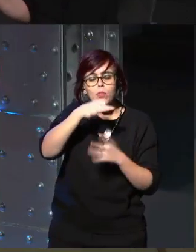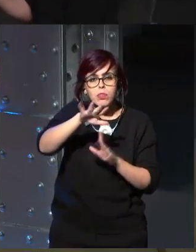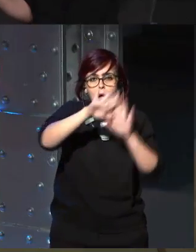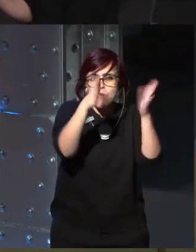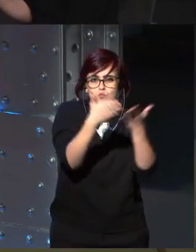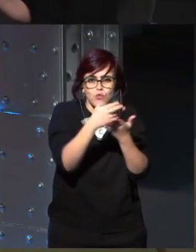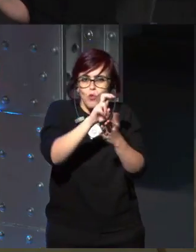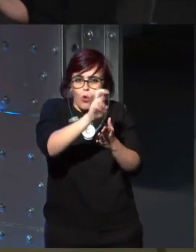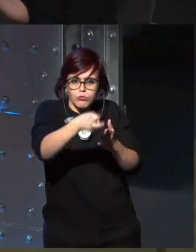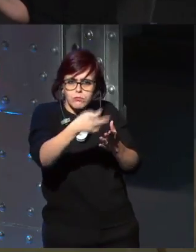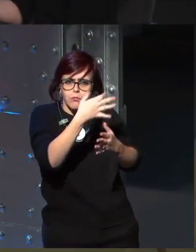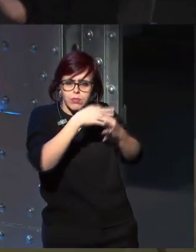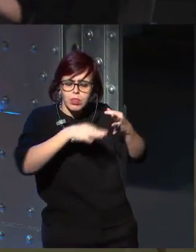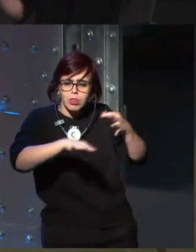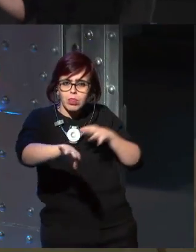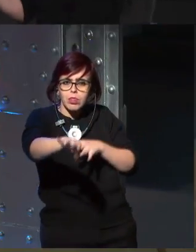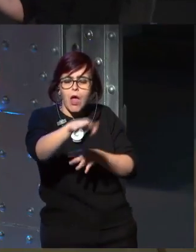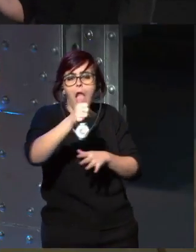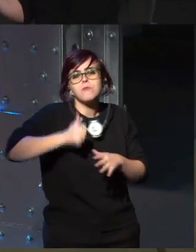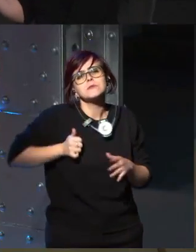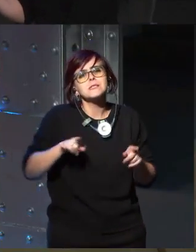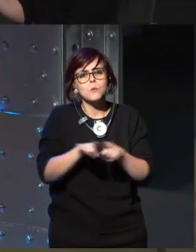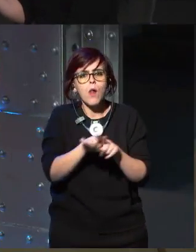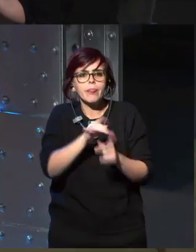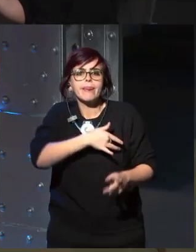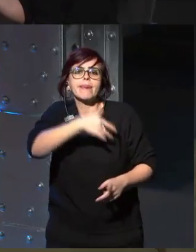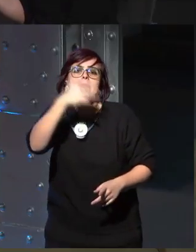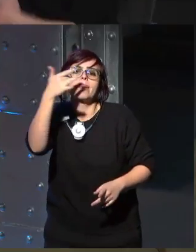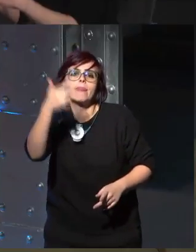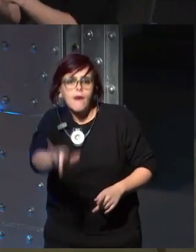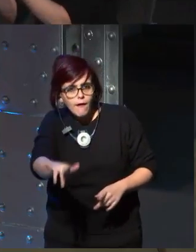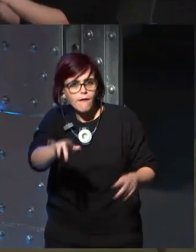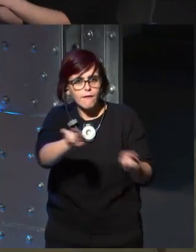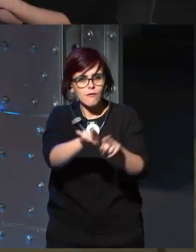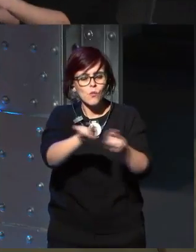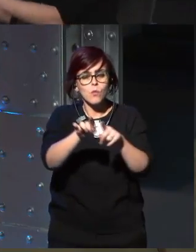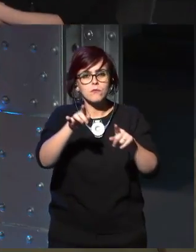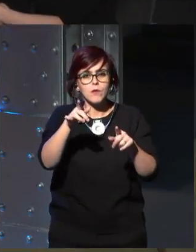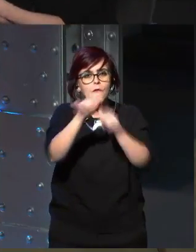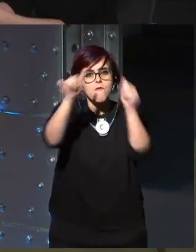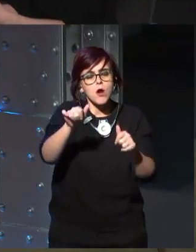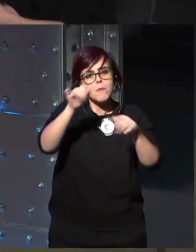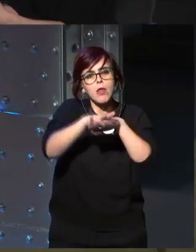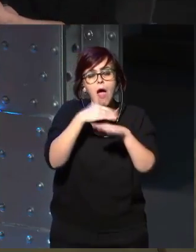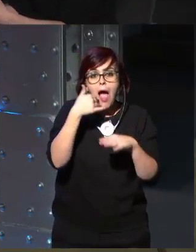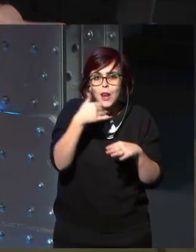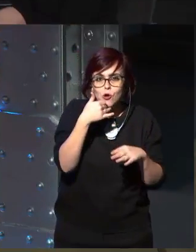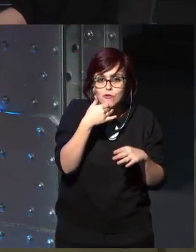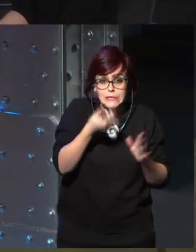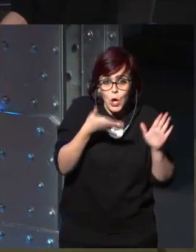clearly, you can extrapolate it to many other things. And there's a level of informed tolerance about it, to explain